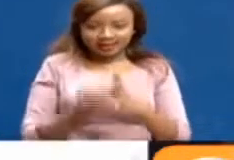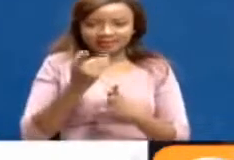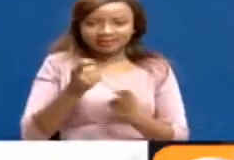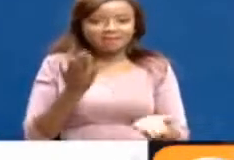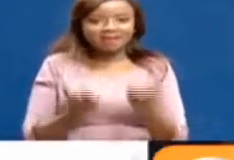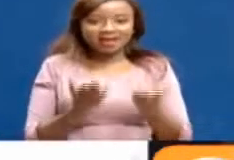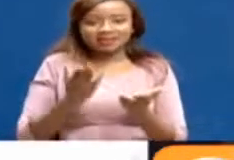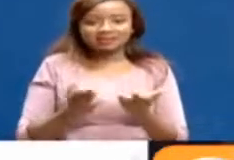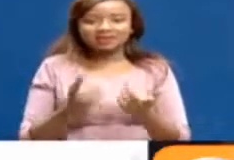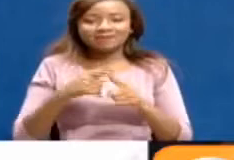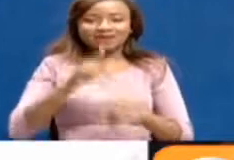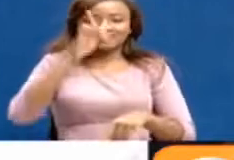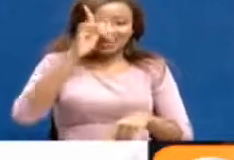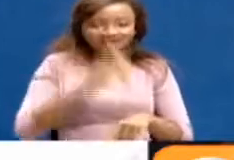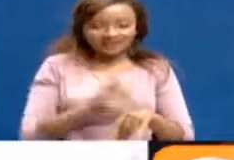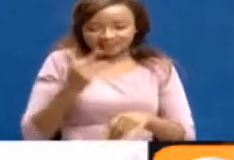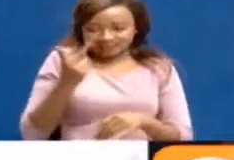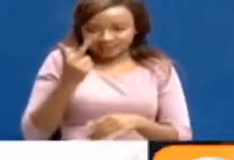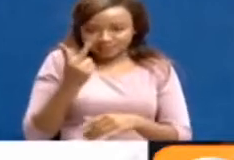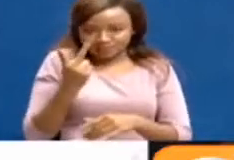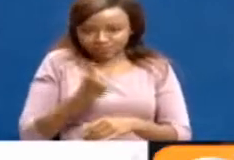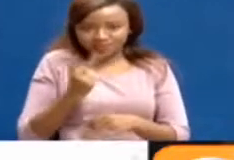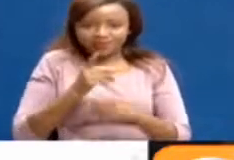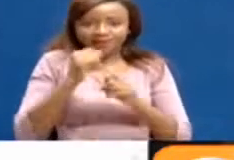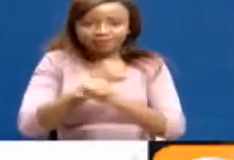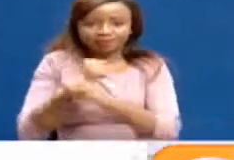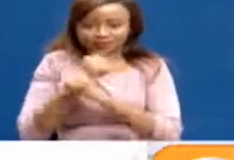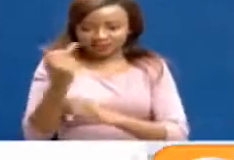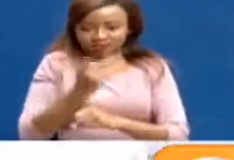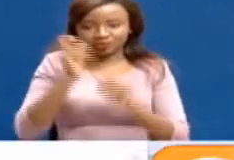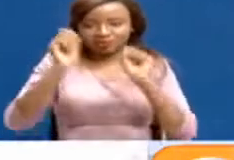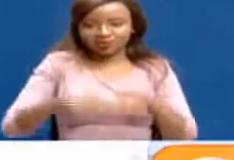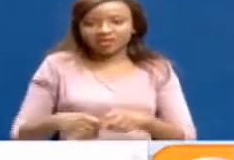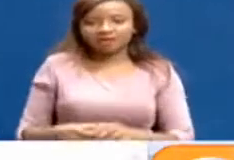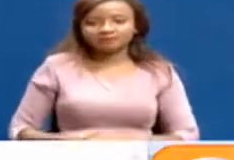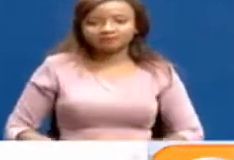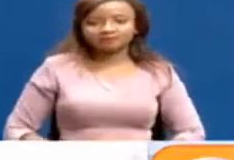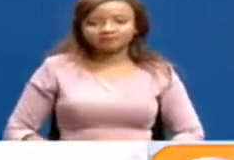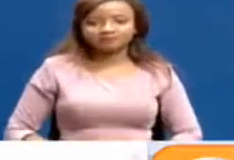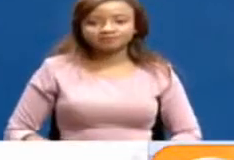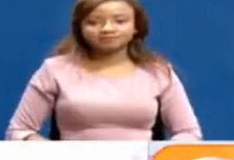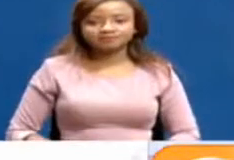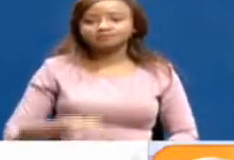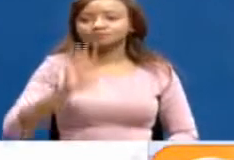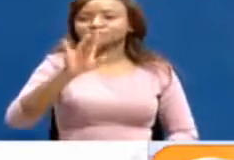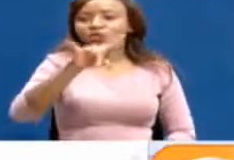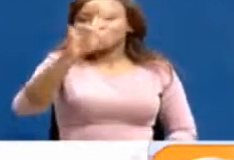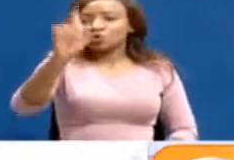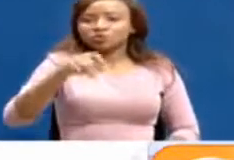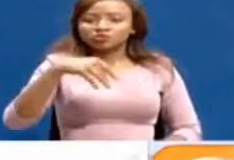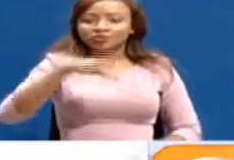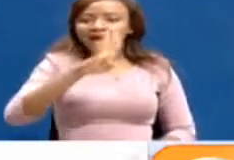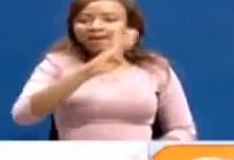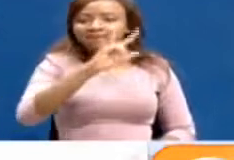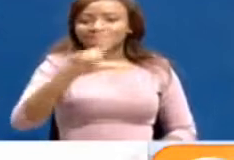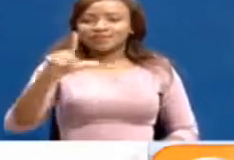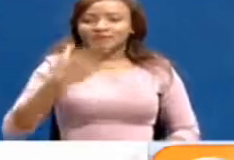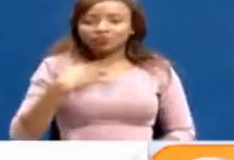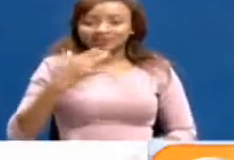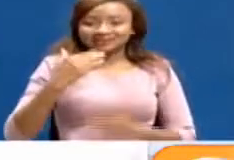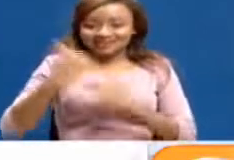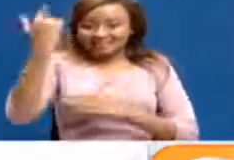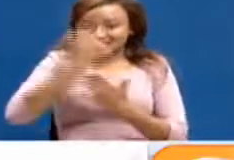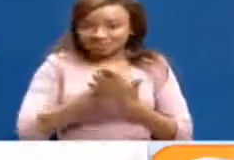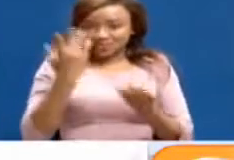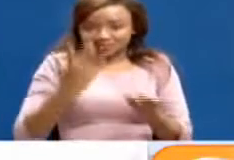the landlord, but with protecting the tenant. It is possible. Okay, having said that, Senator, what's the timeline for your bill? You said by next week,